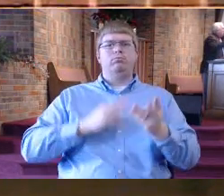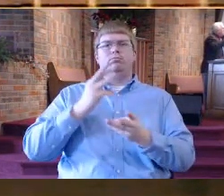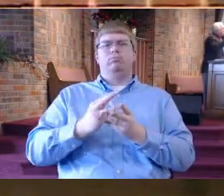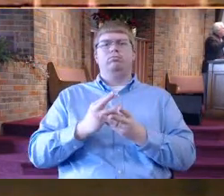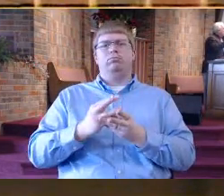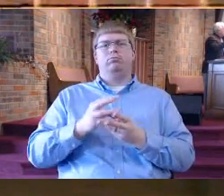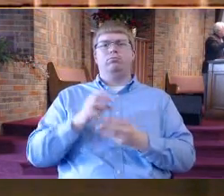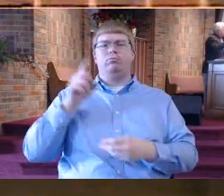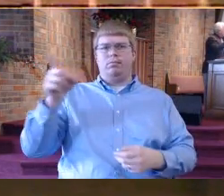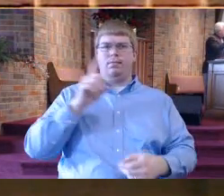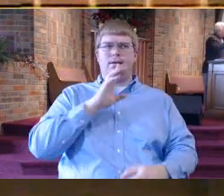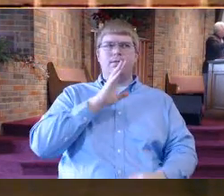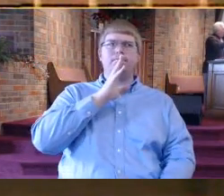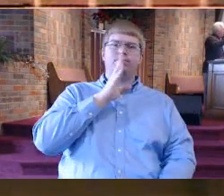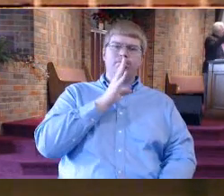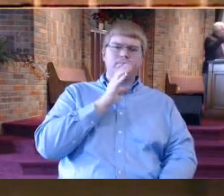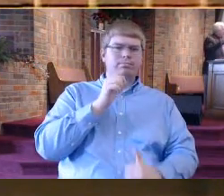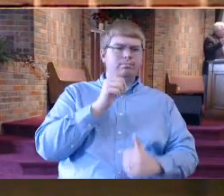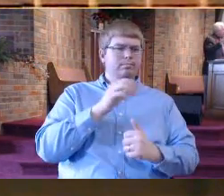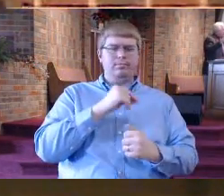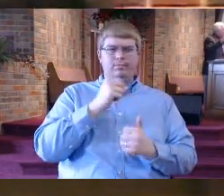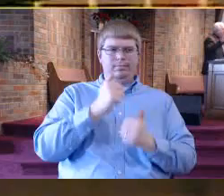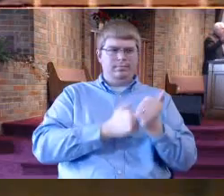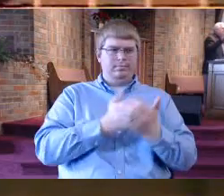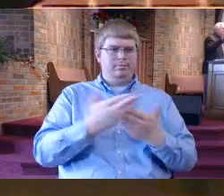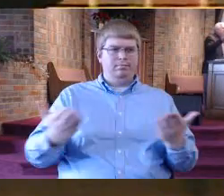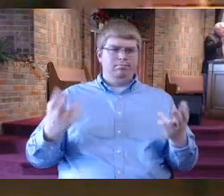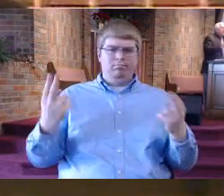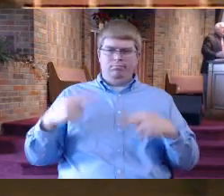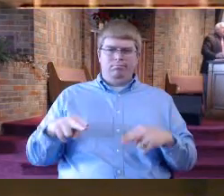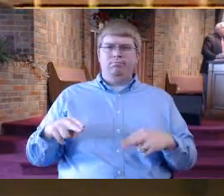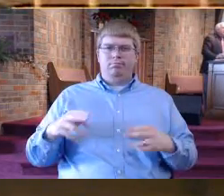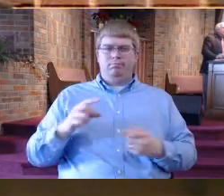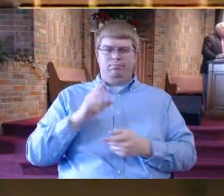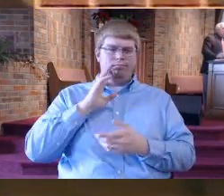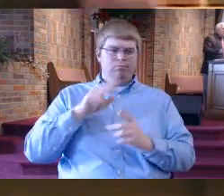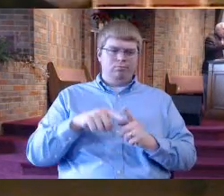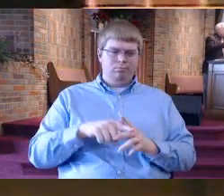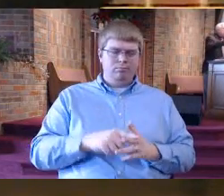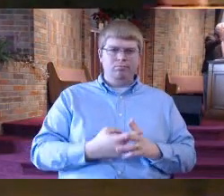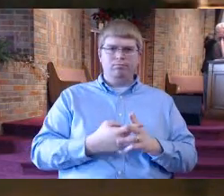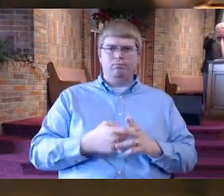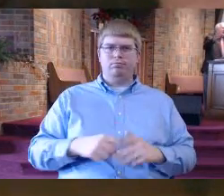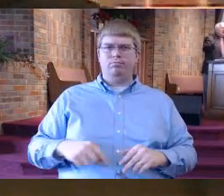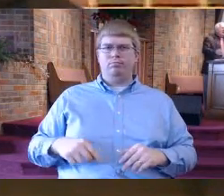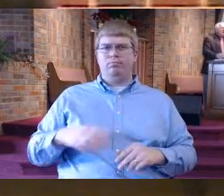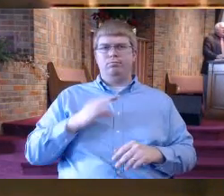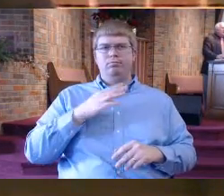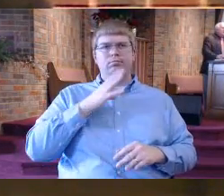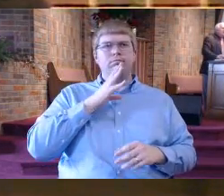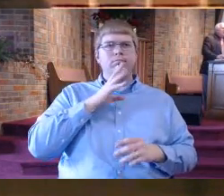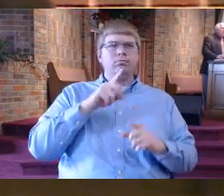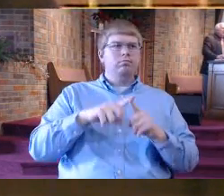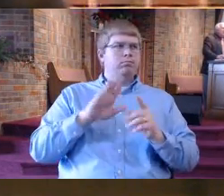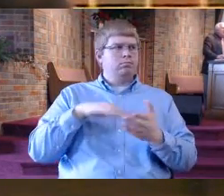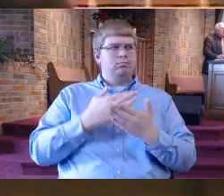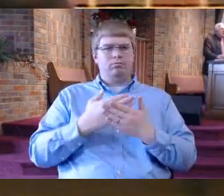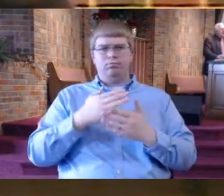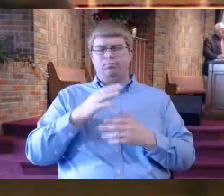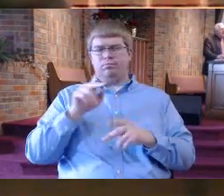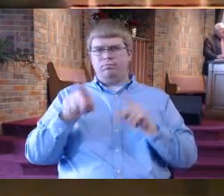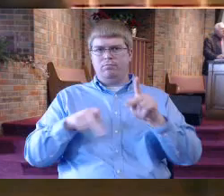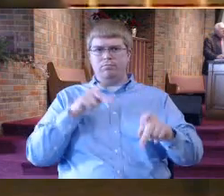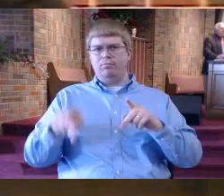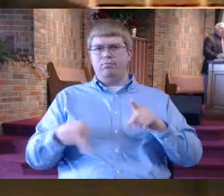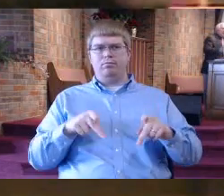the creator who spoke all things to begin, who spoke to mankind, the